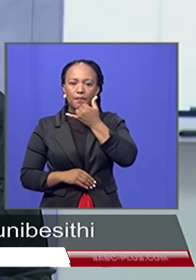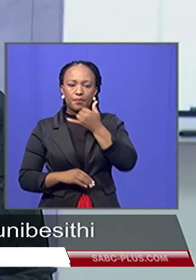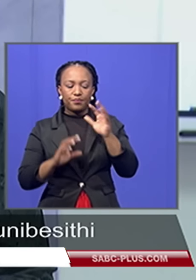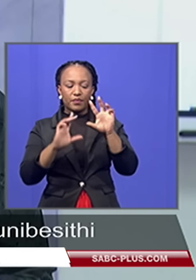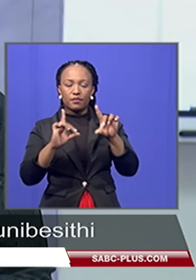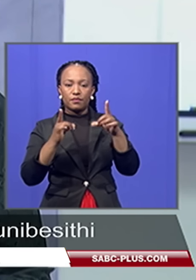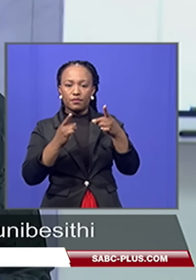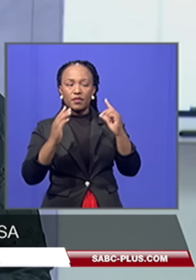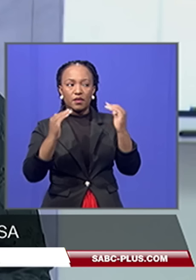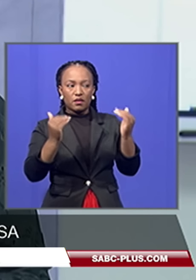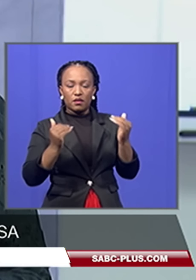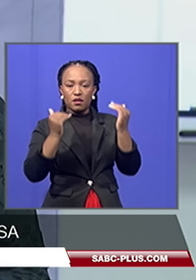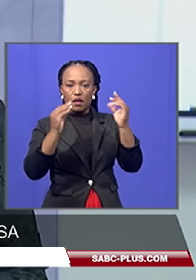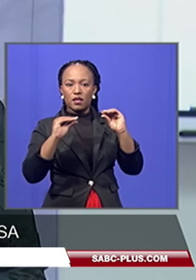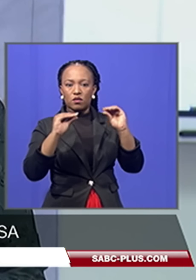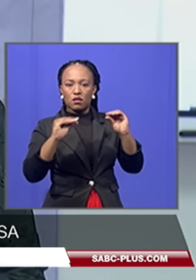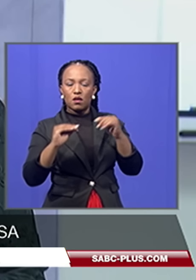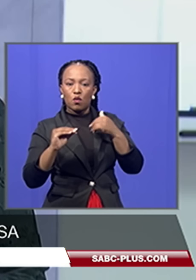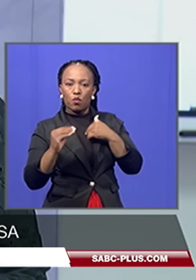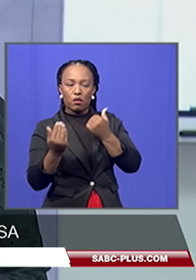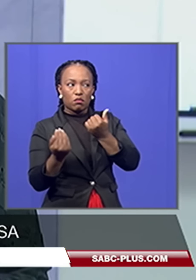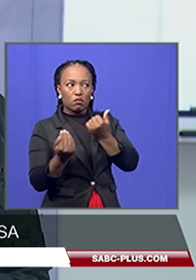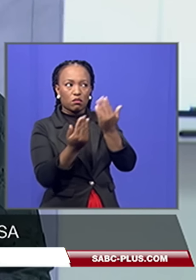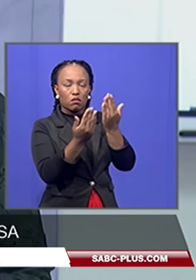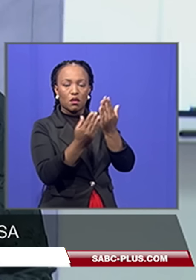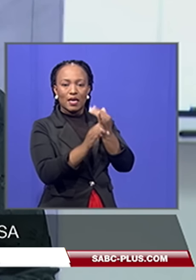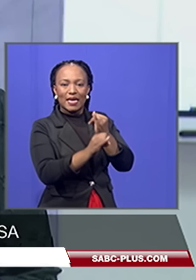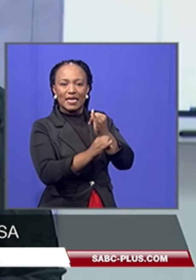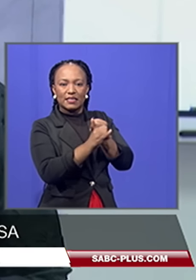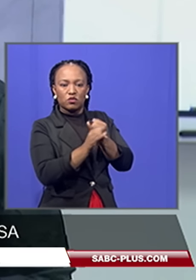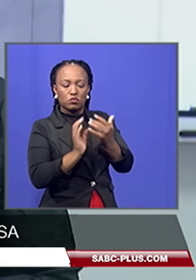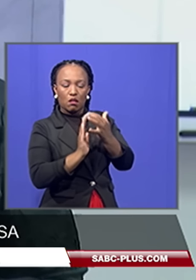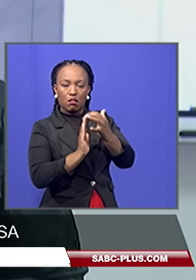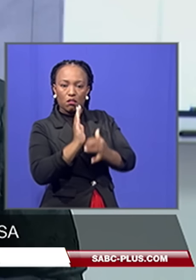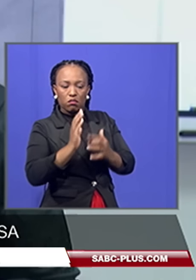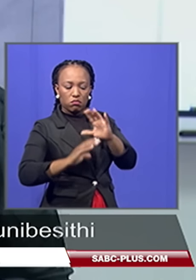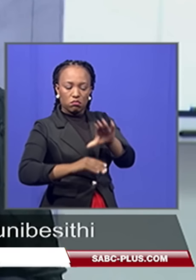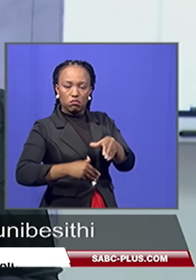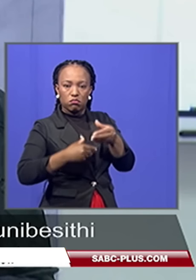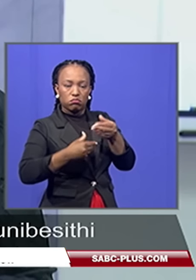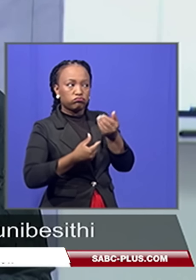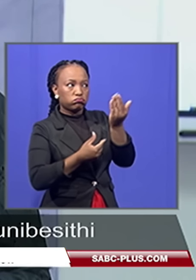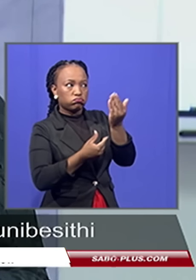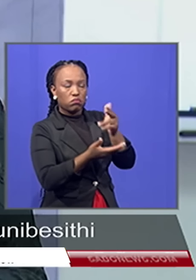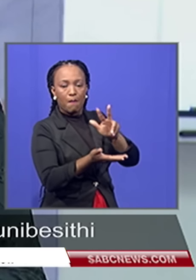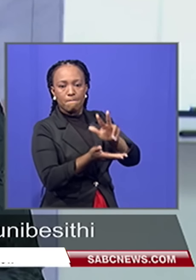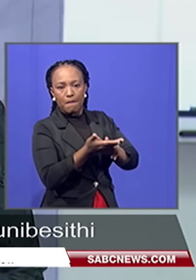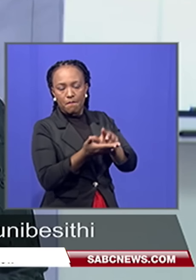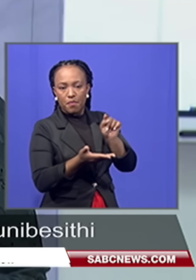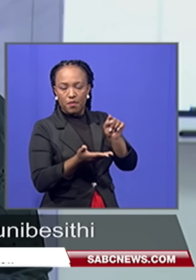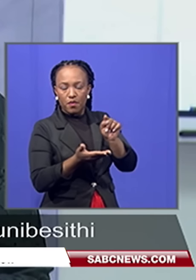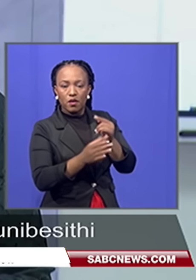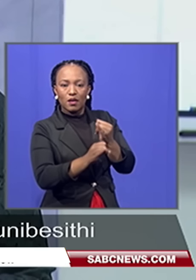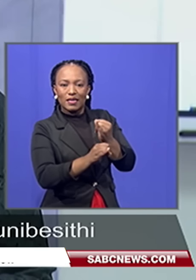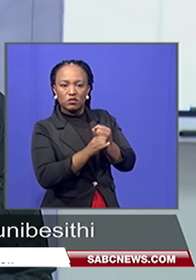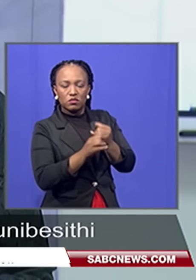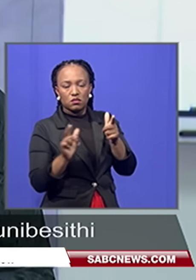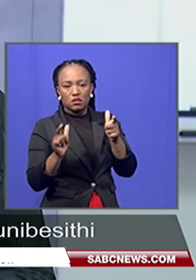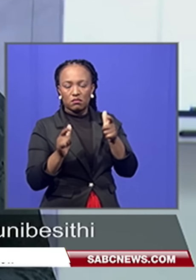Education received our revised institutional statute and has approved it. Institutional